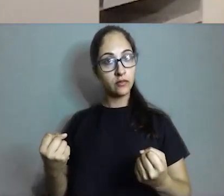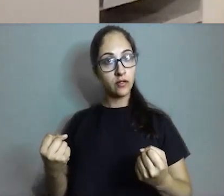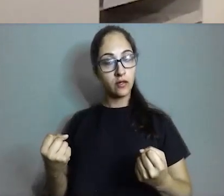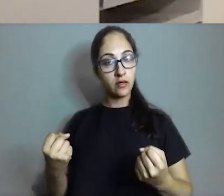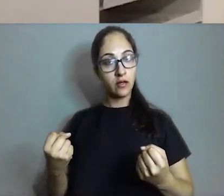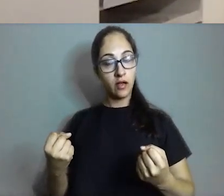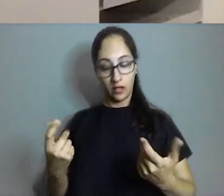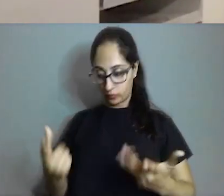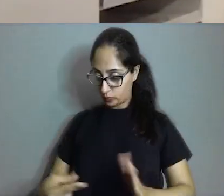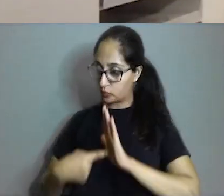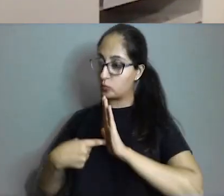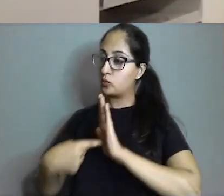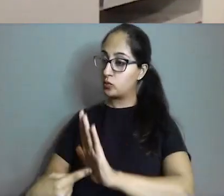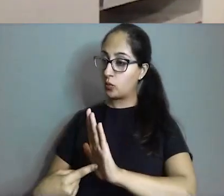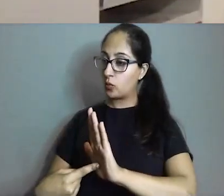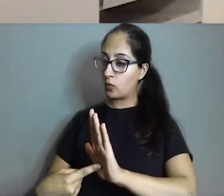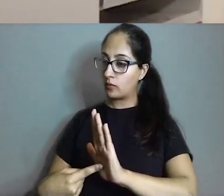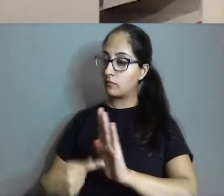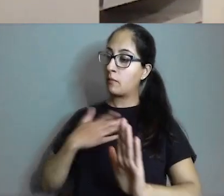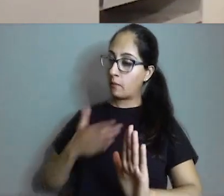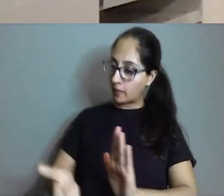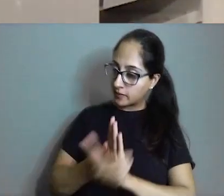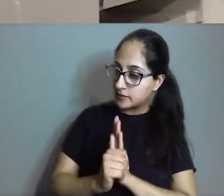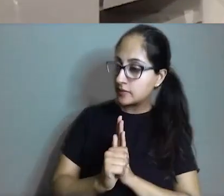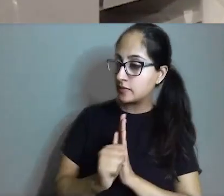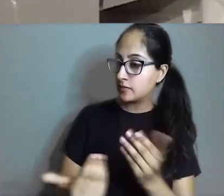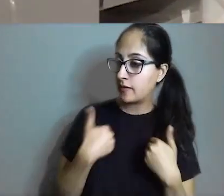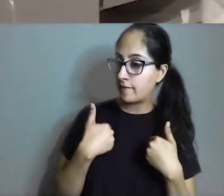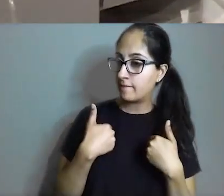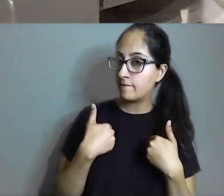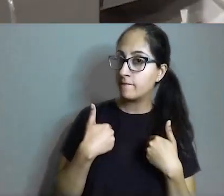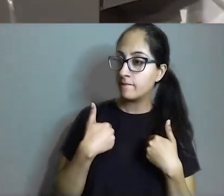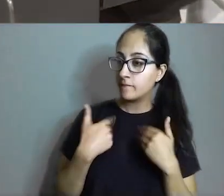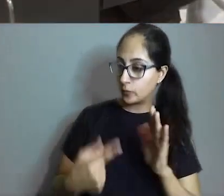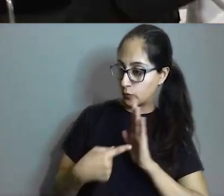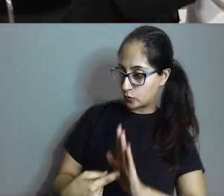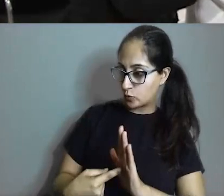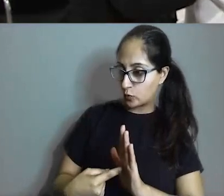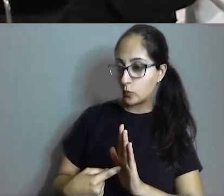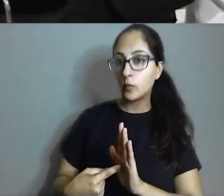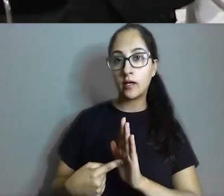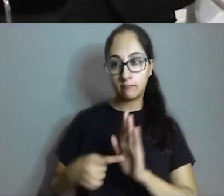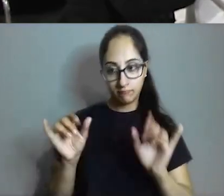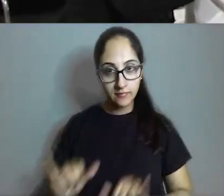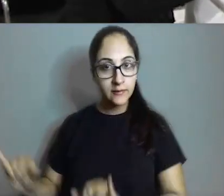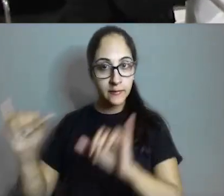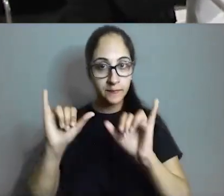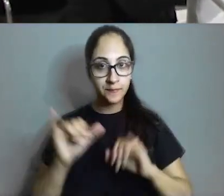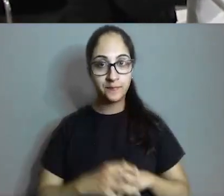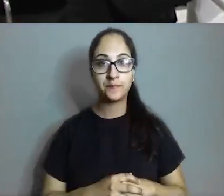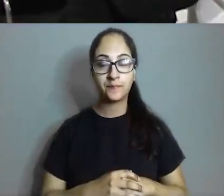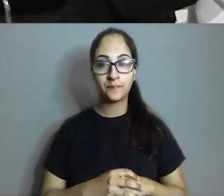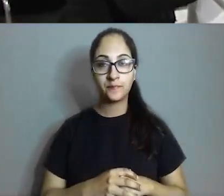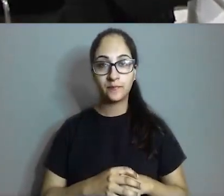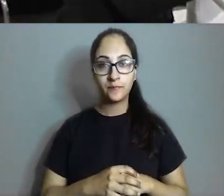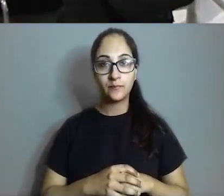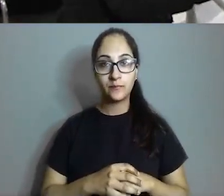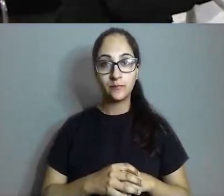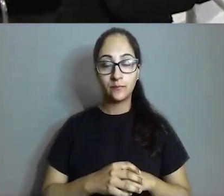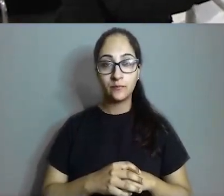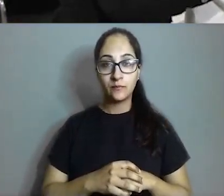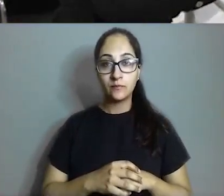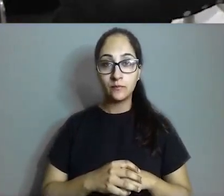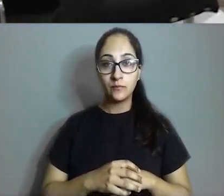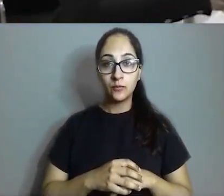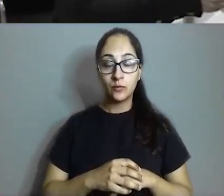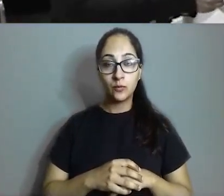of confidence and ability to bring your voice to the table. We got